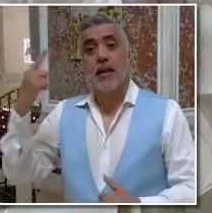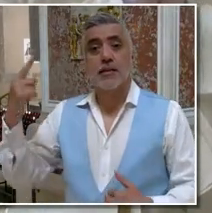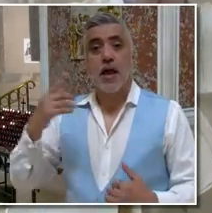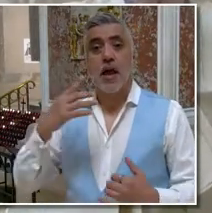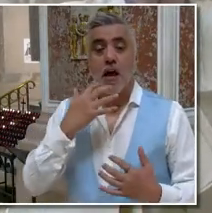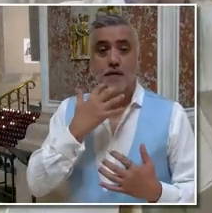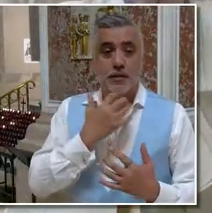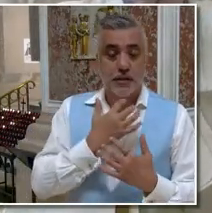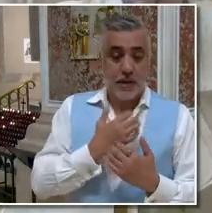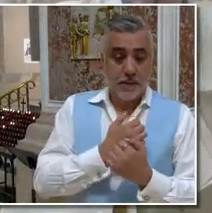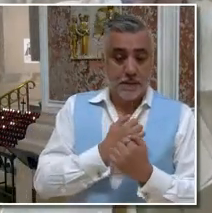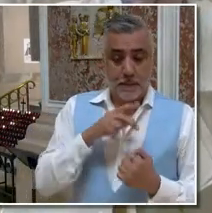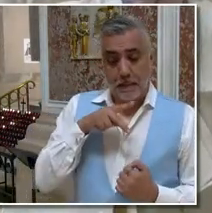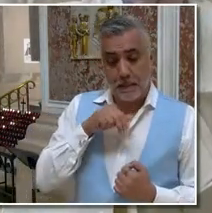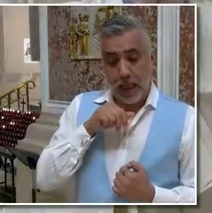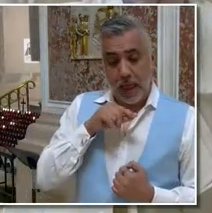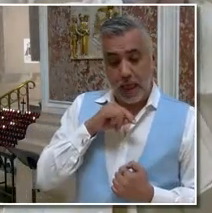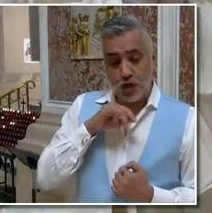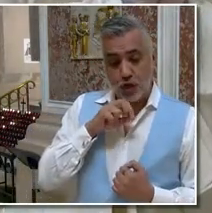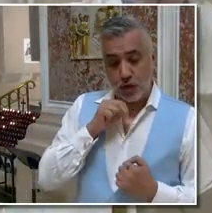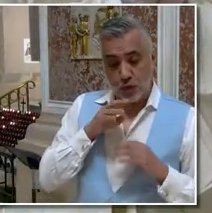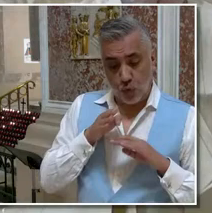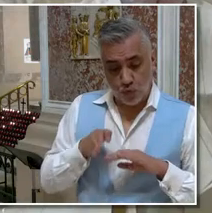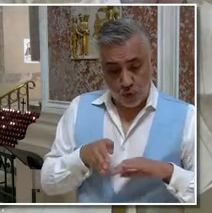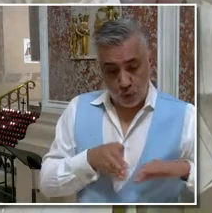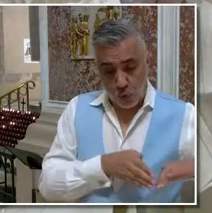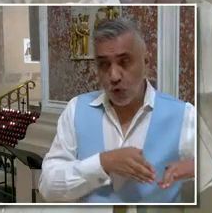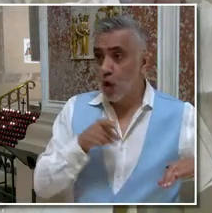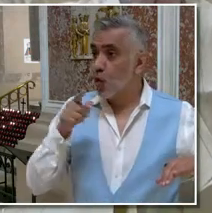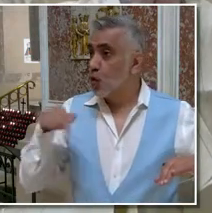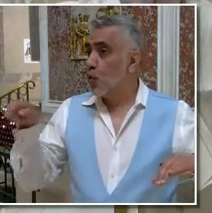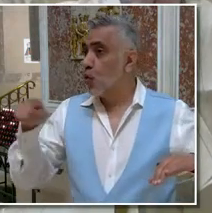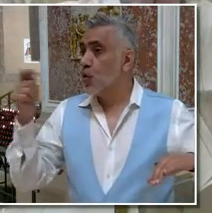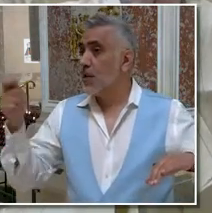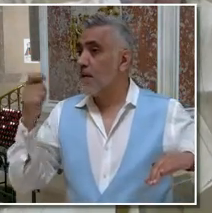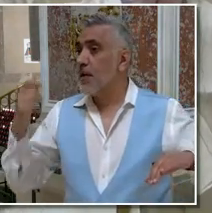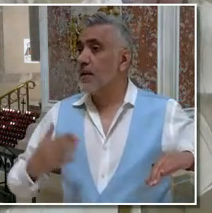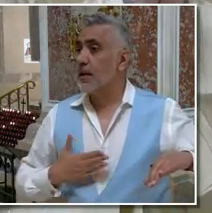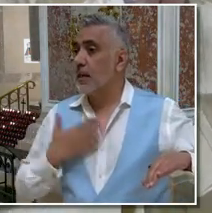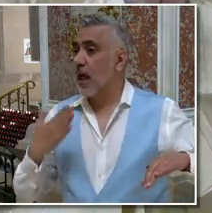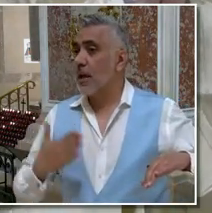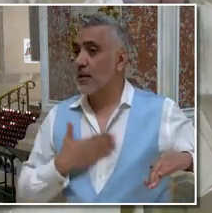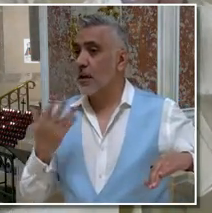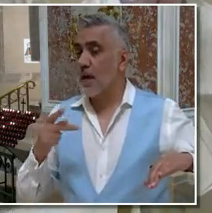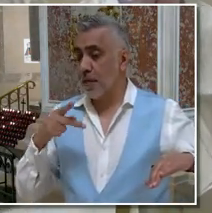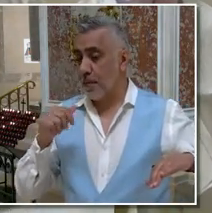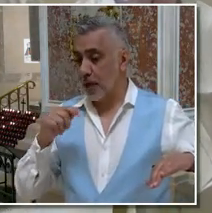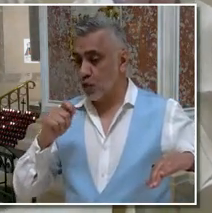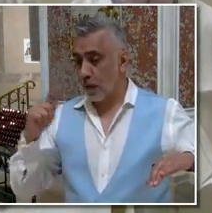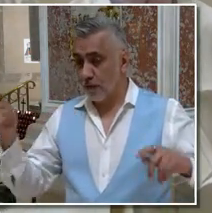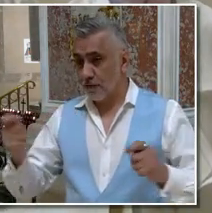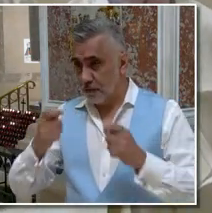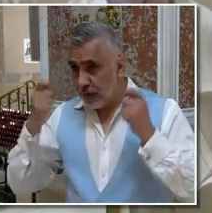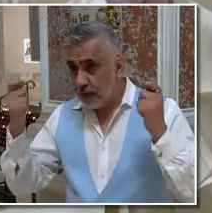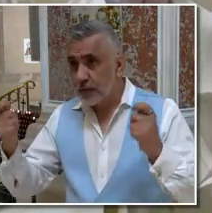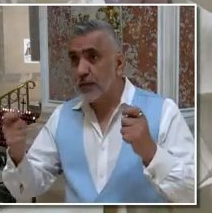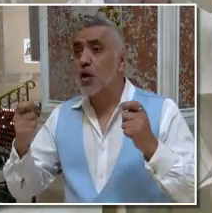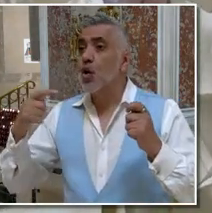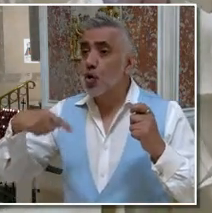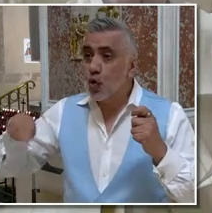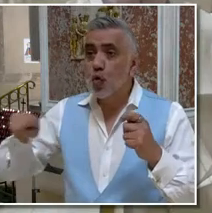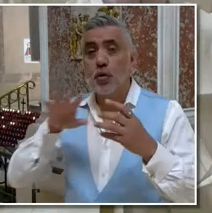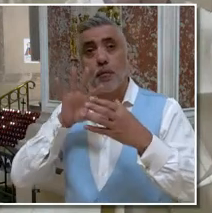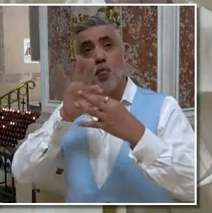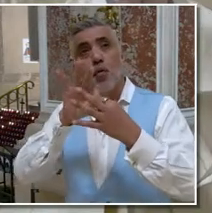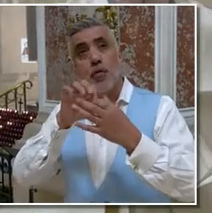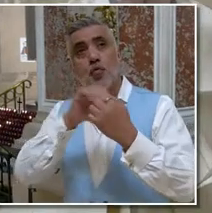Passion have drawn to a close, may you who celebrate the gladness of the Paschal feast come with Christ's